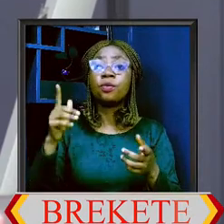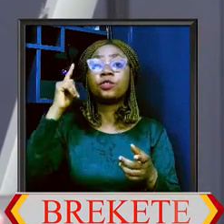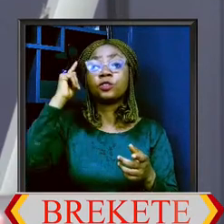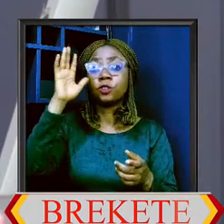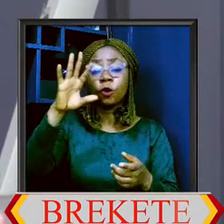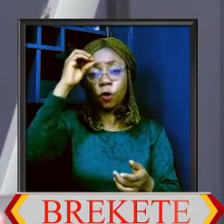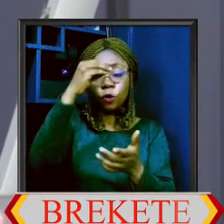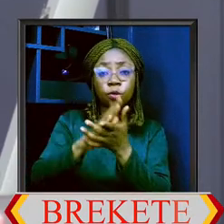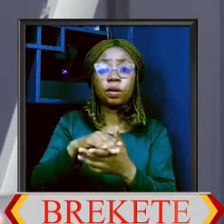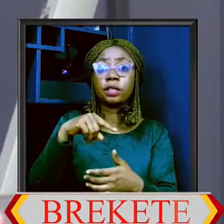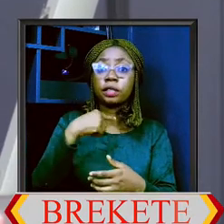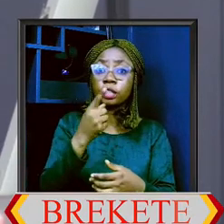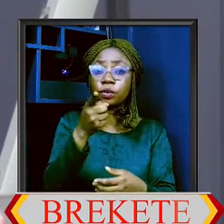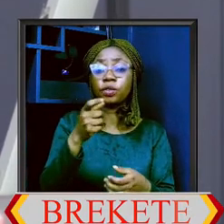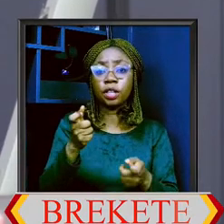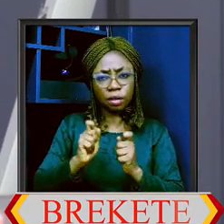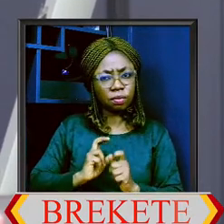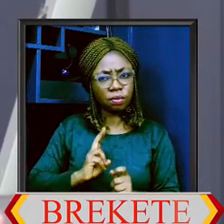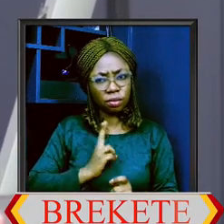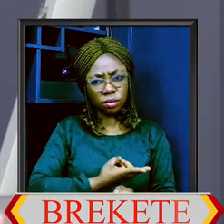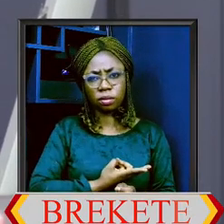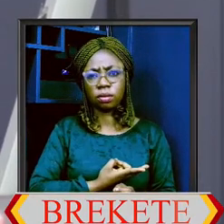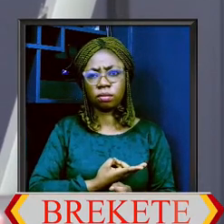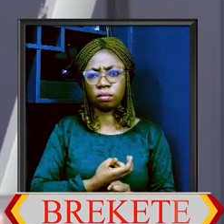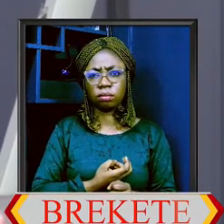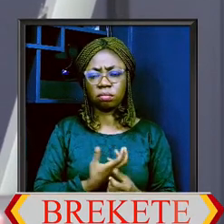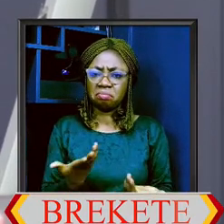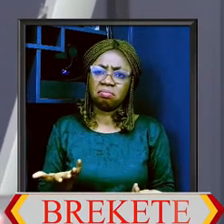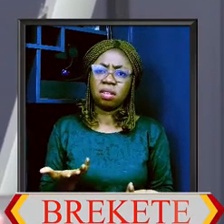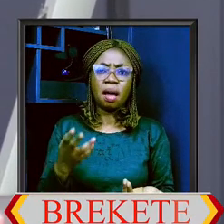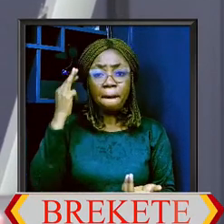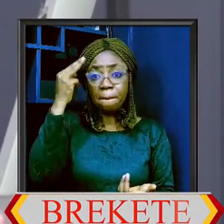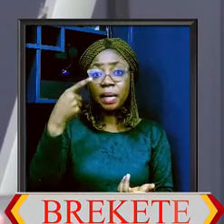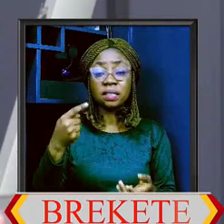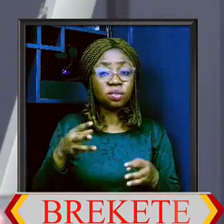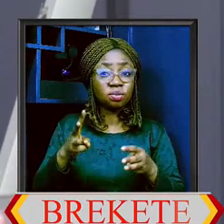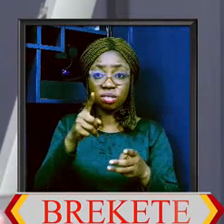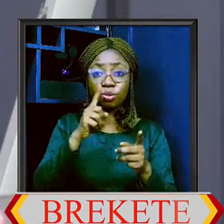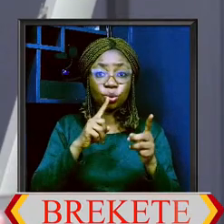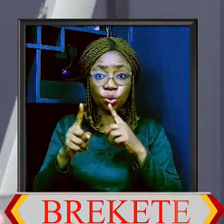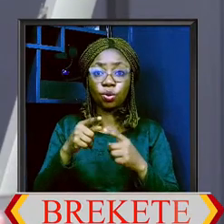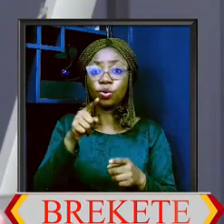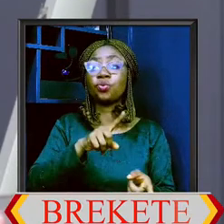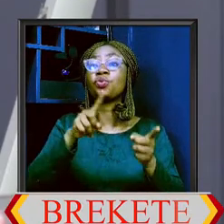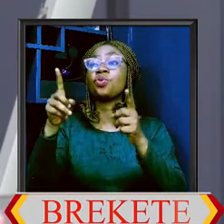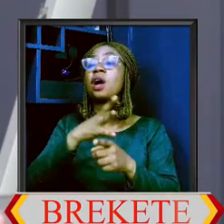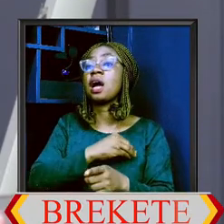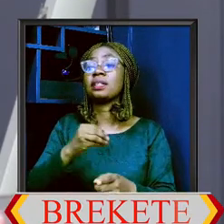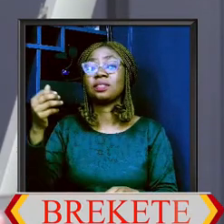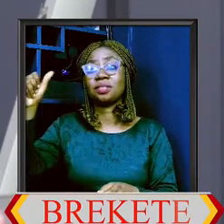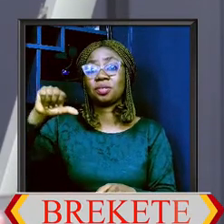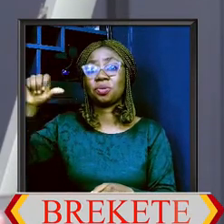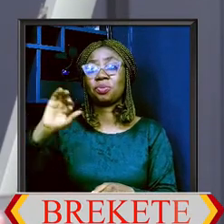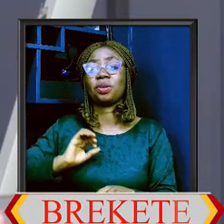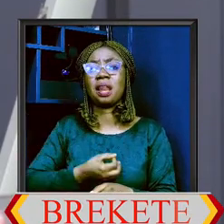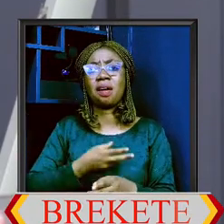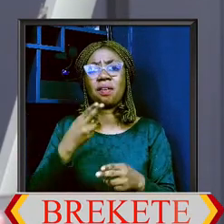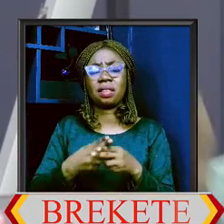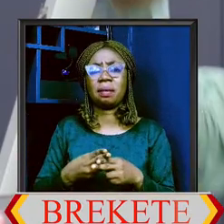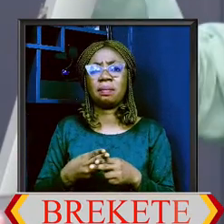he give us nothing so make you mind the way you talk now I they go SP our